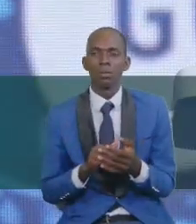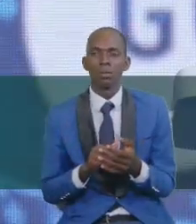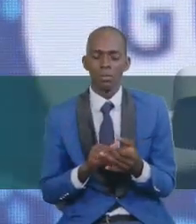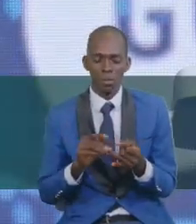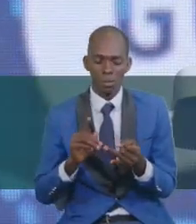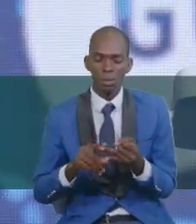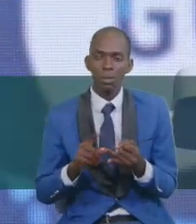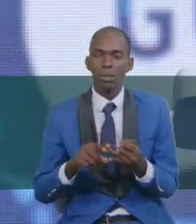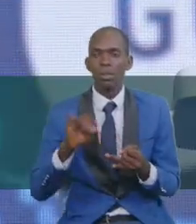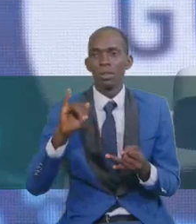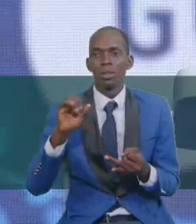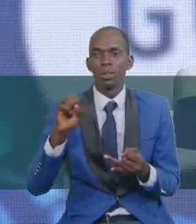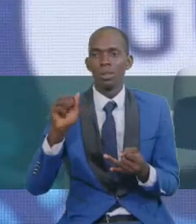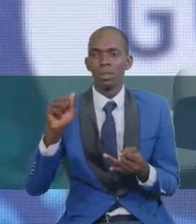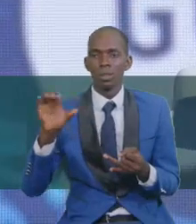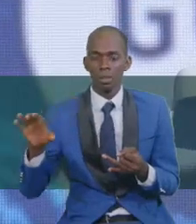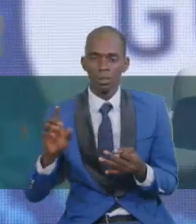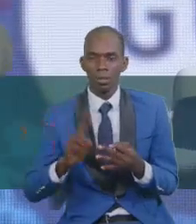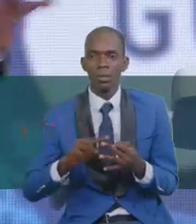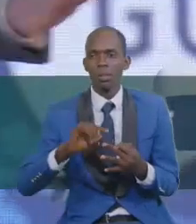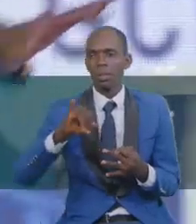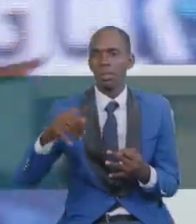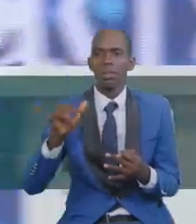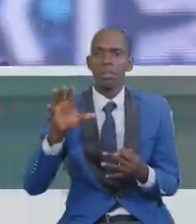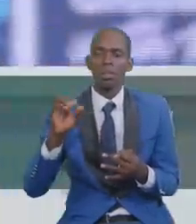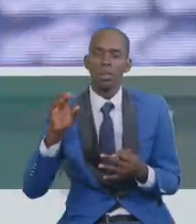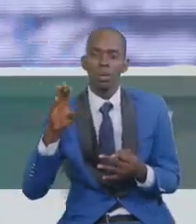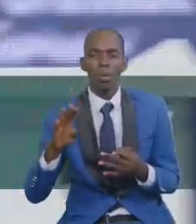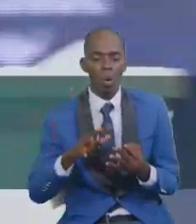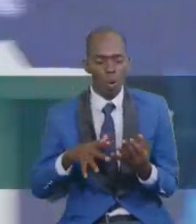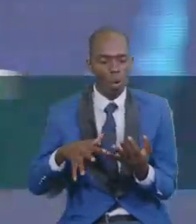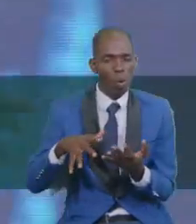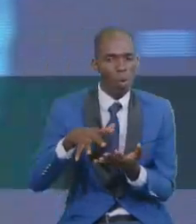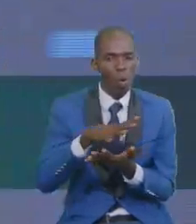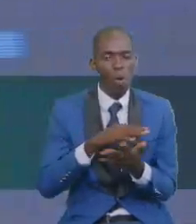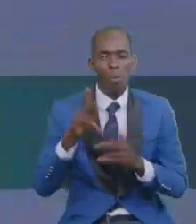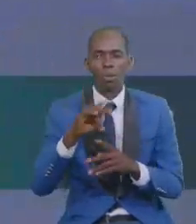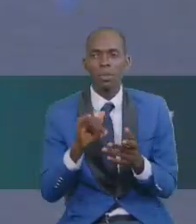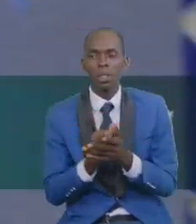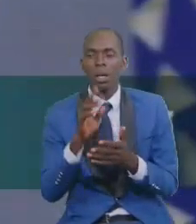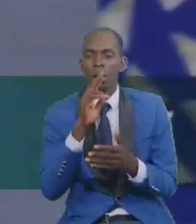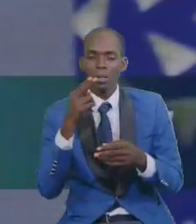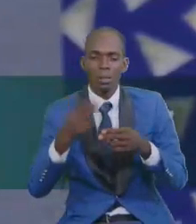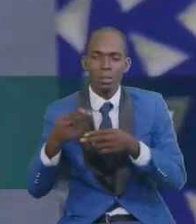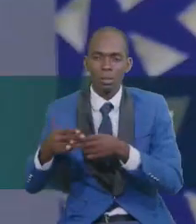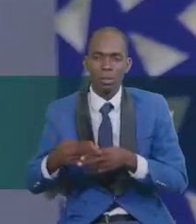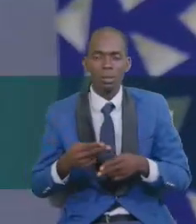Isaac, Jacob, all those people that are listed in chapter 11,